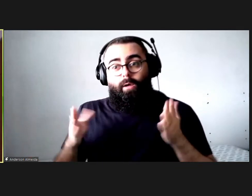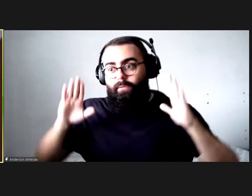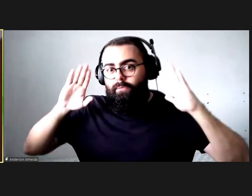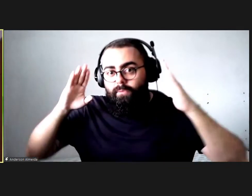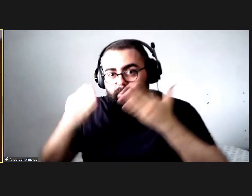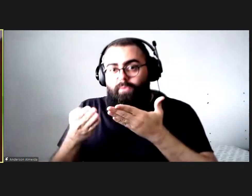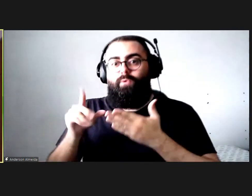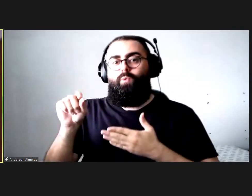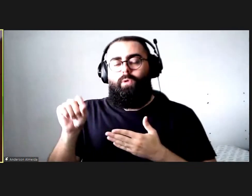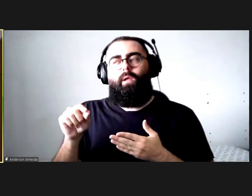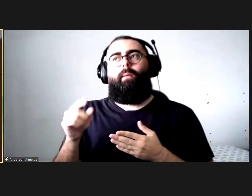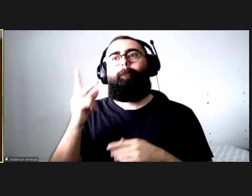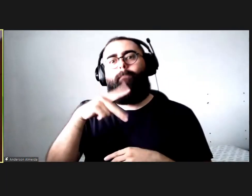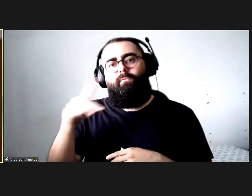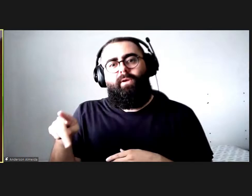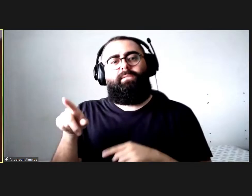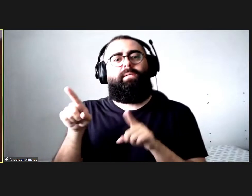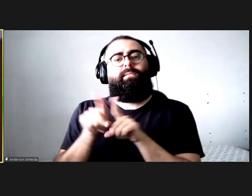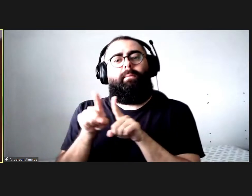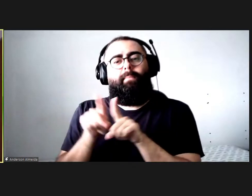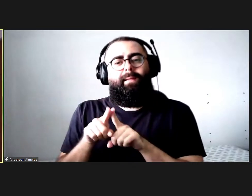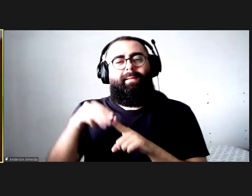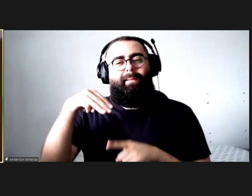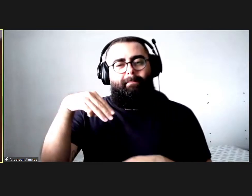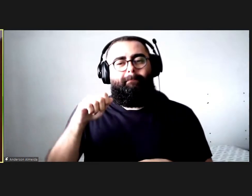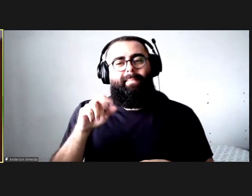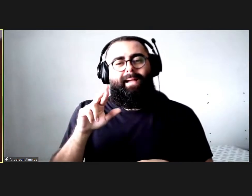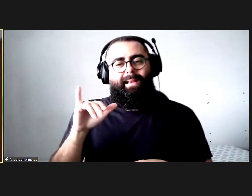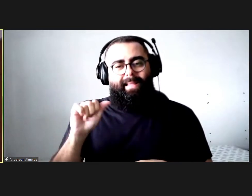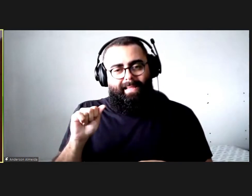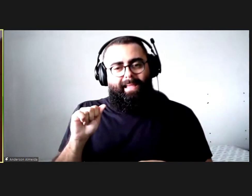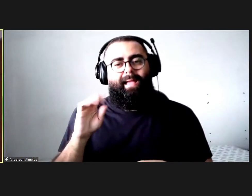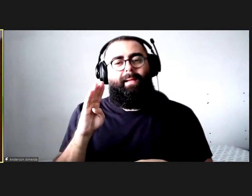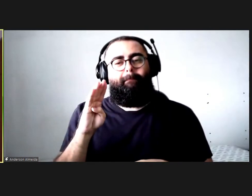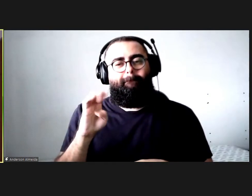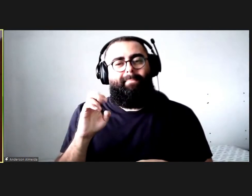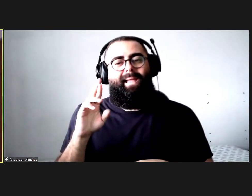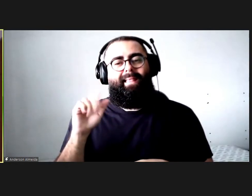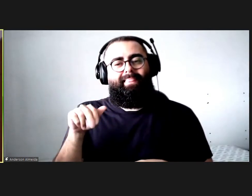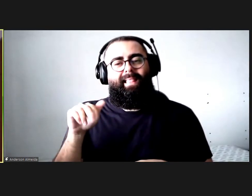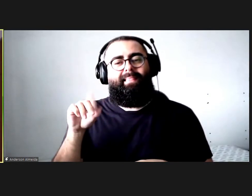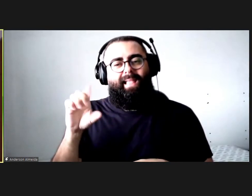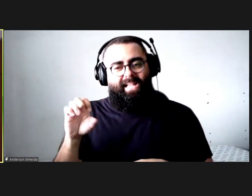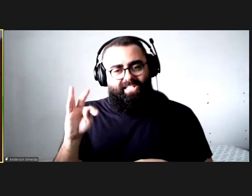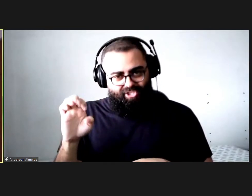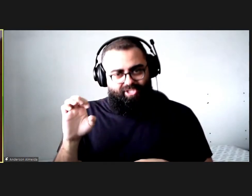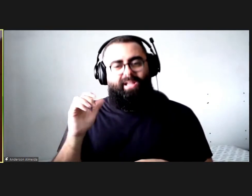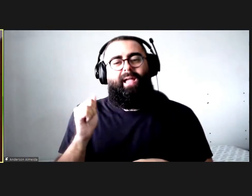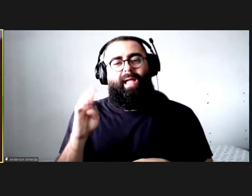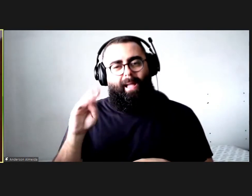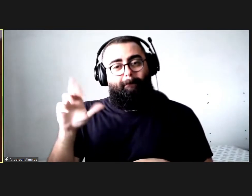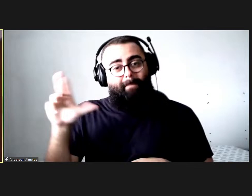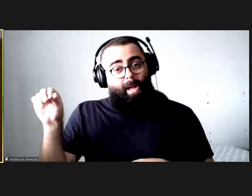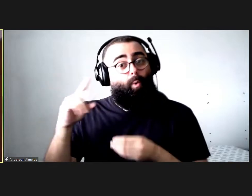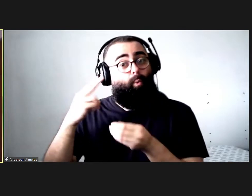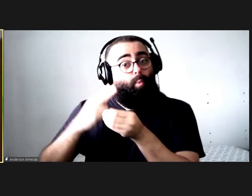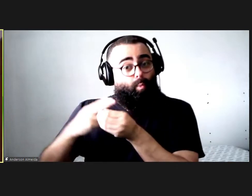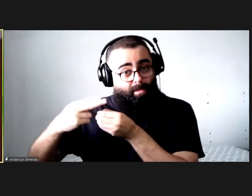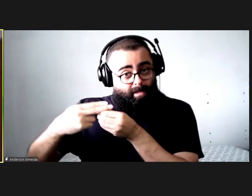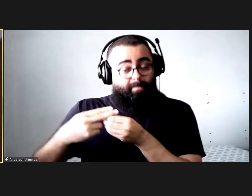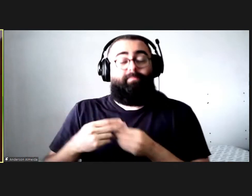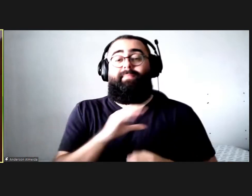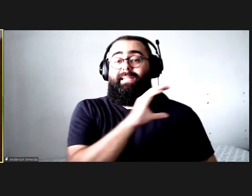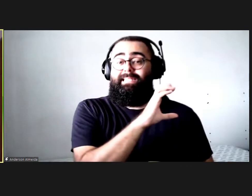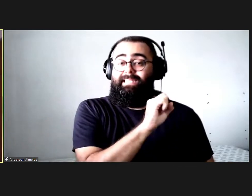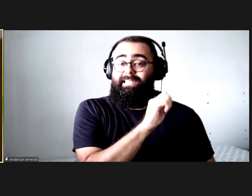as Professor Maria Bernadette Marques Abalri from the State University of Campinas, Professor César Reis from the